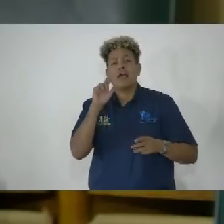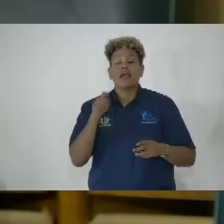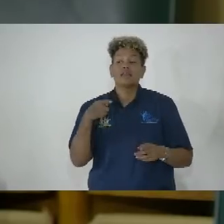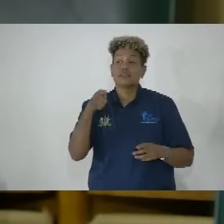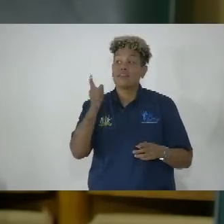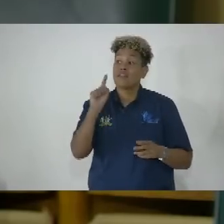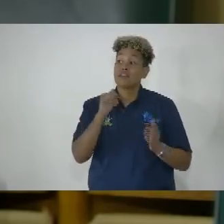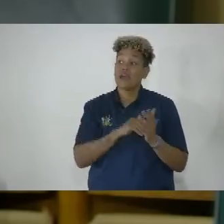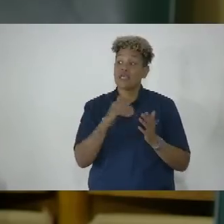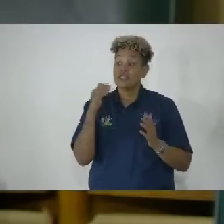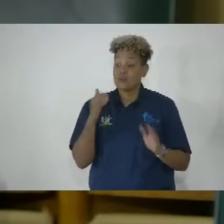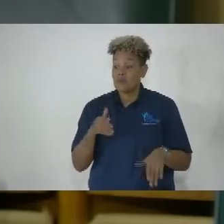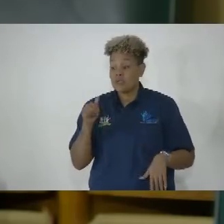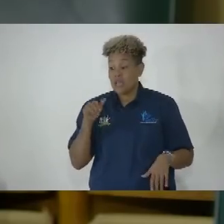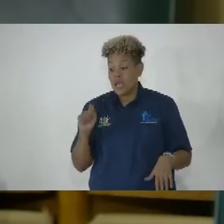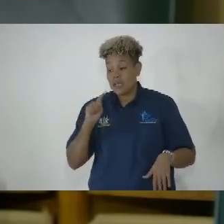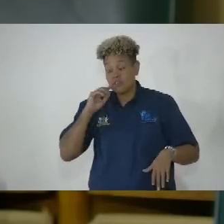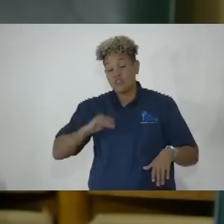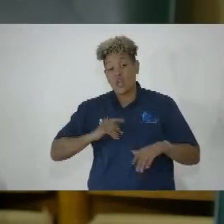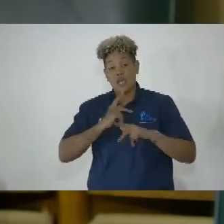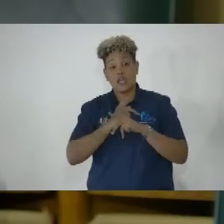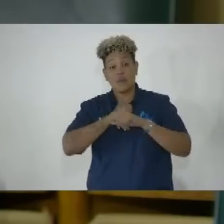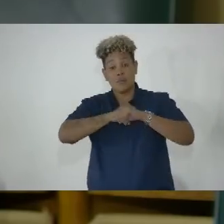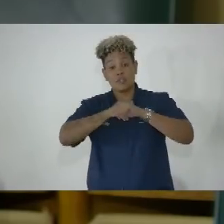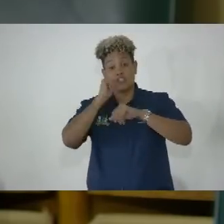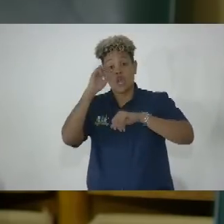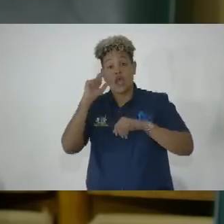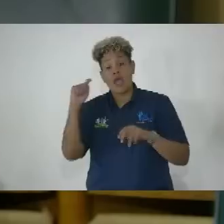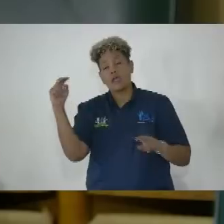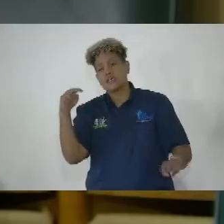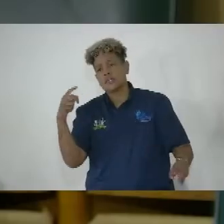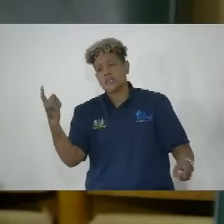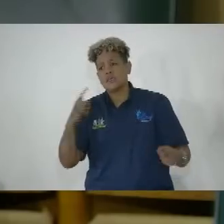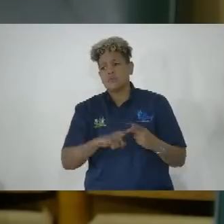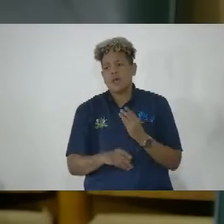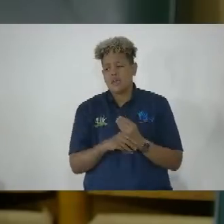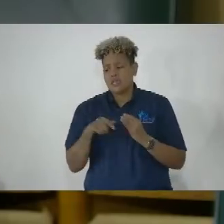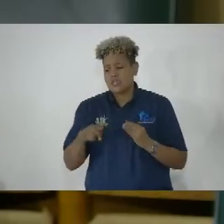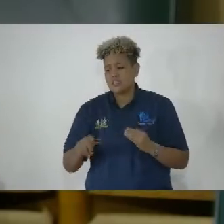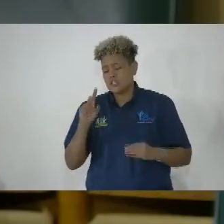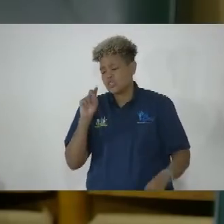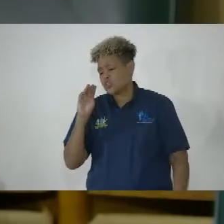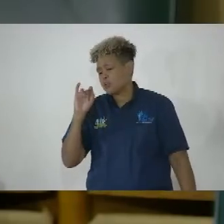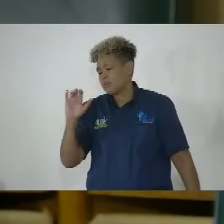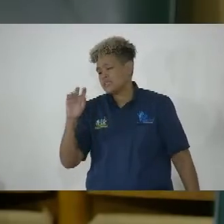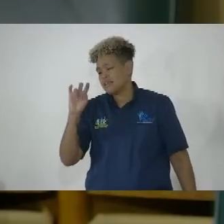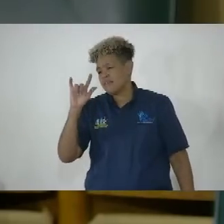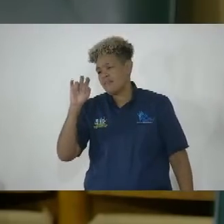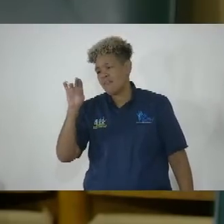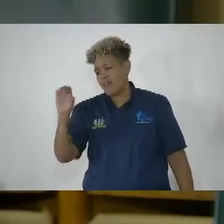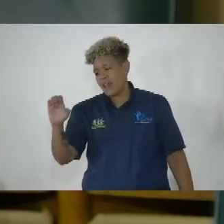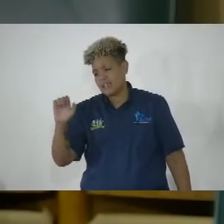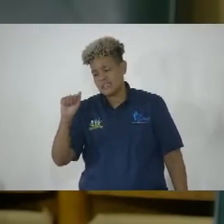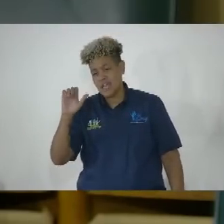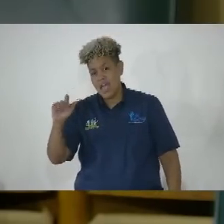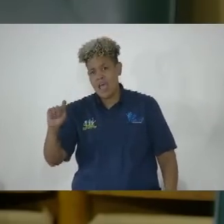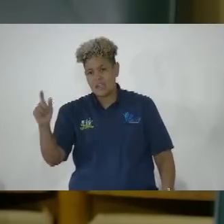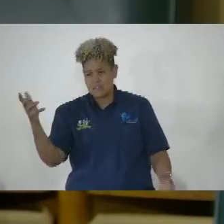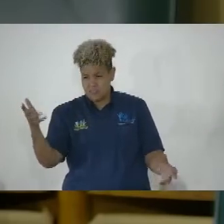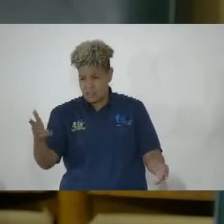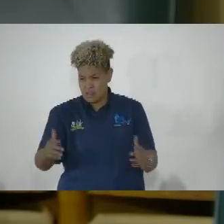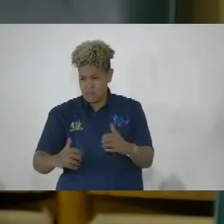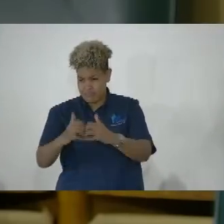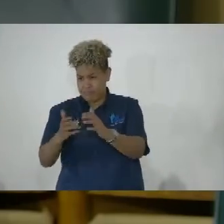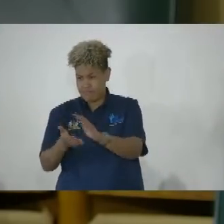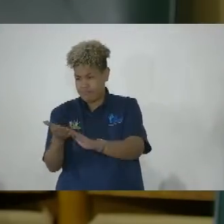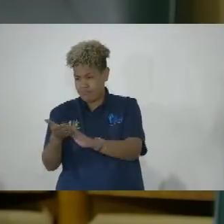the Persons Act, Child Care and Protection Act, and this Domestic Violence Act. And where it landed, Mr. President,